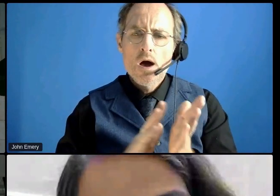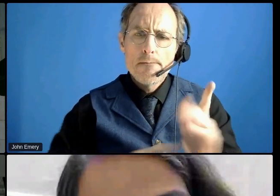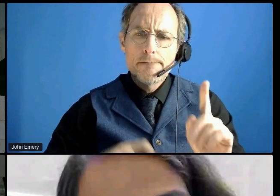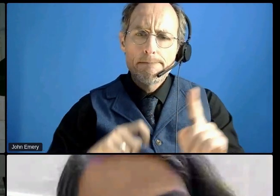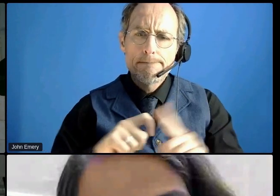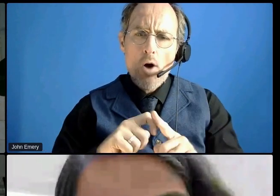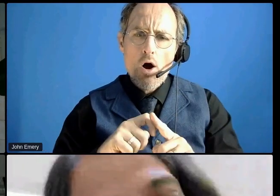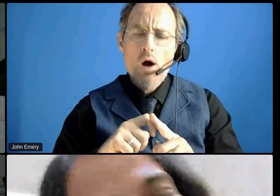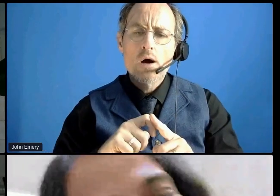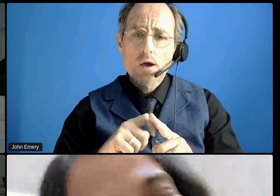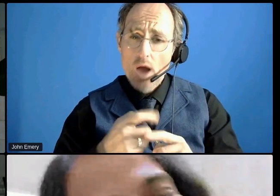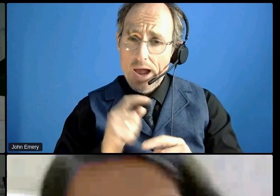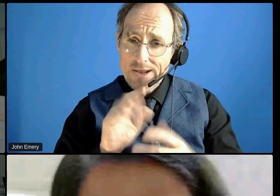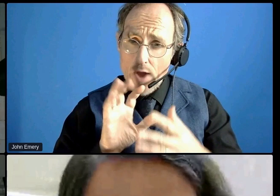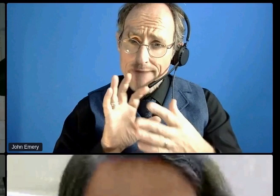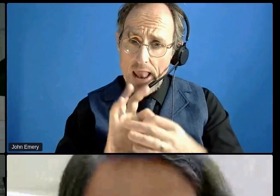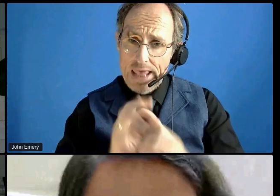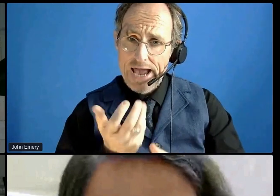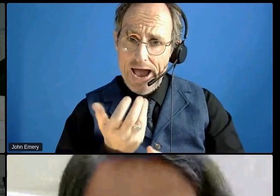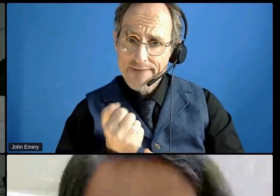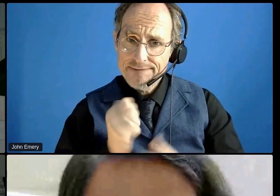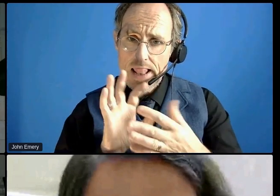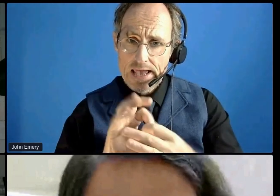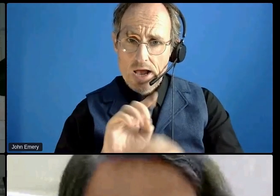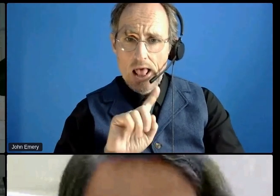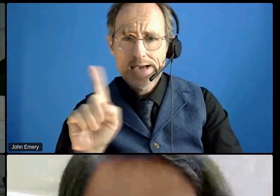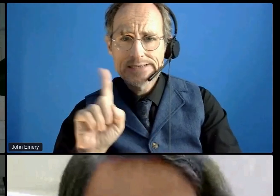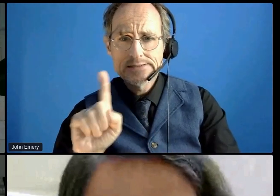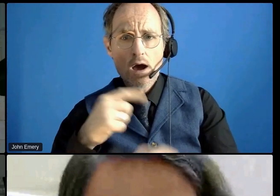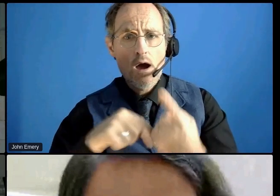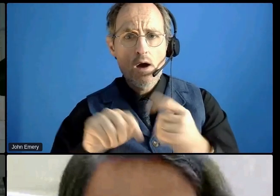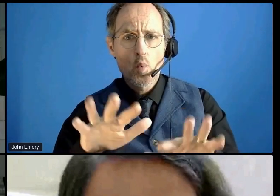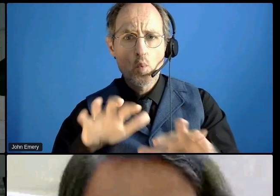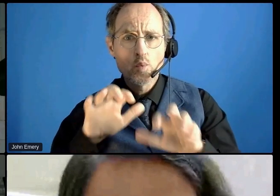standard. How would that work in your mind?